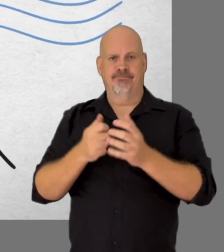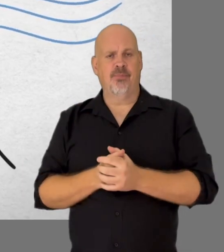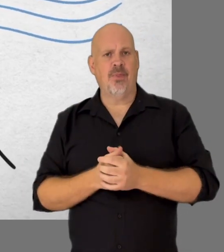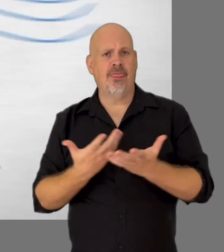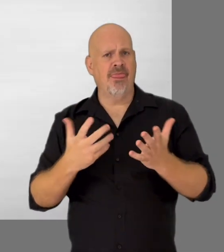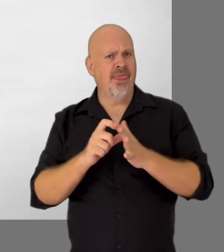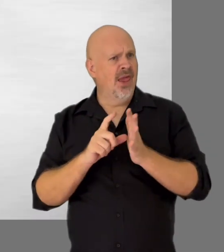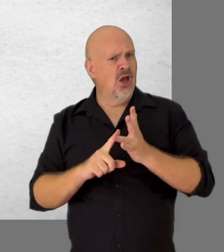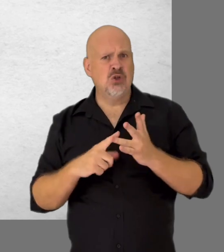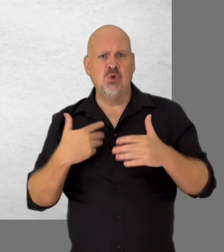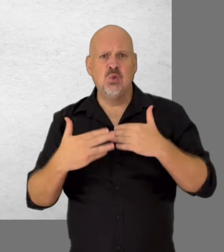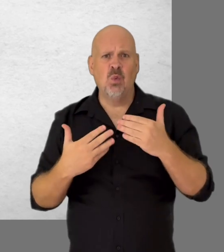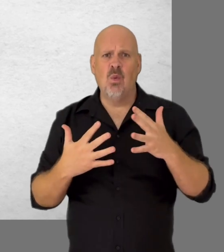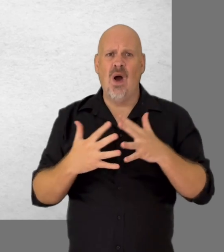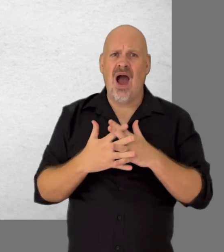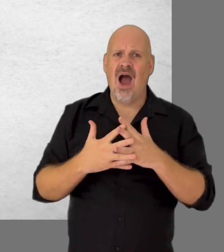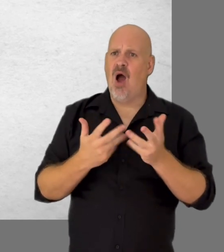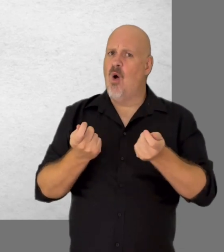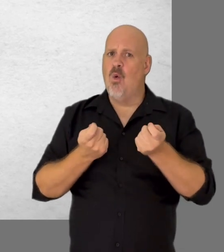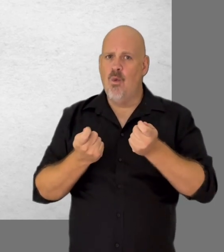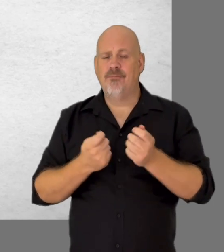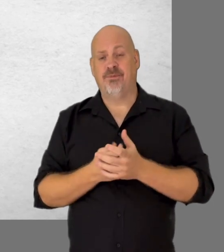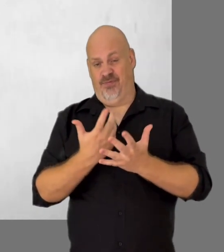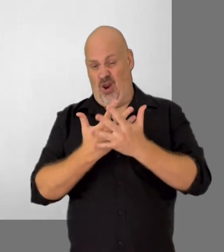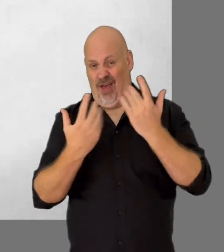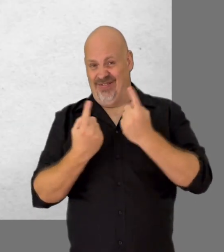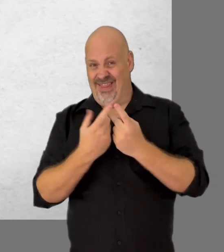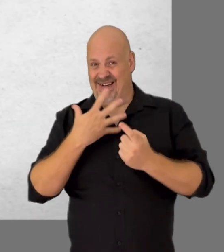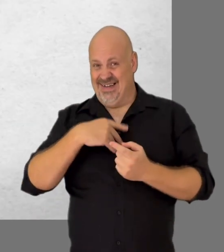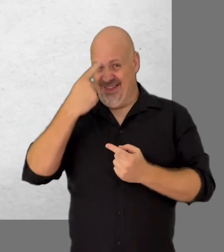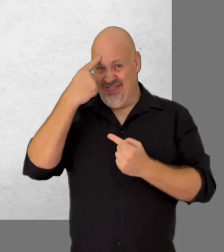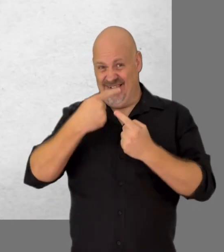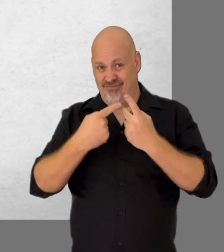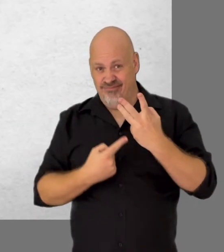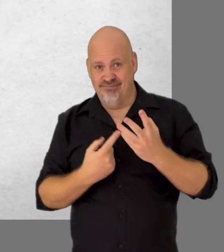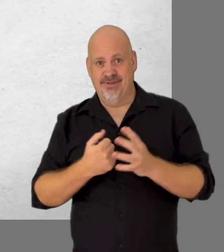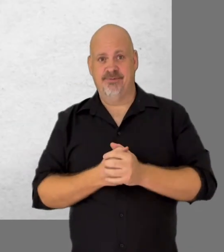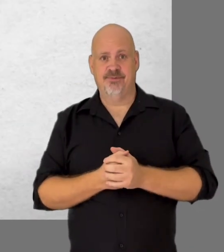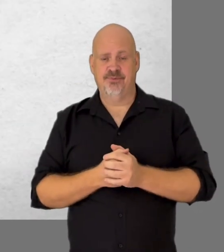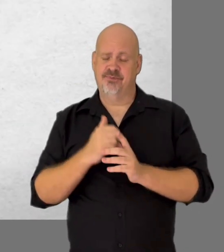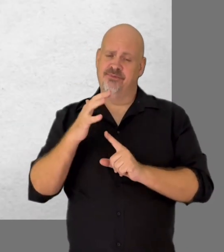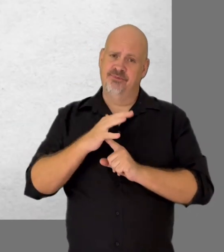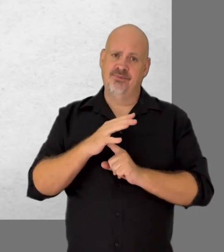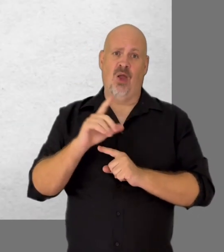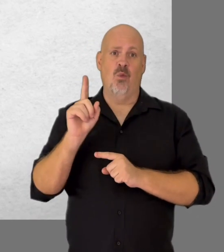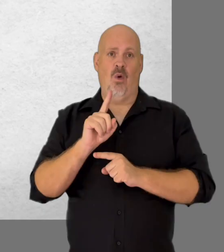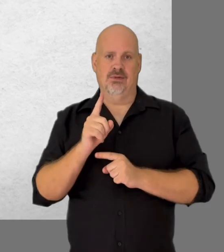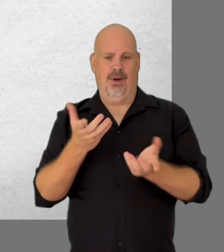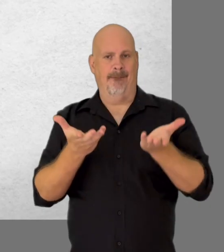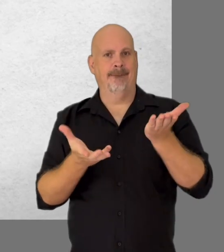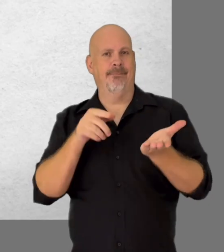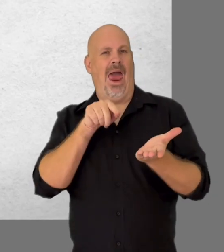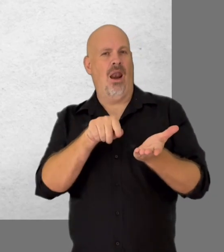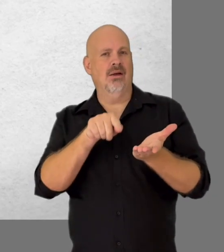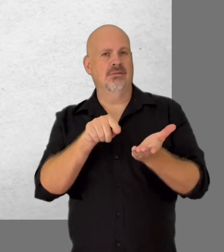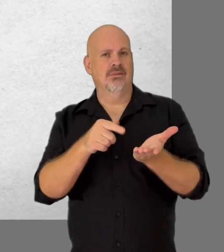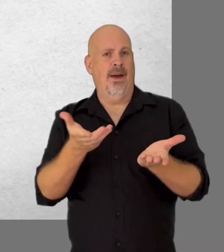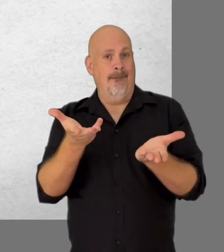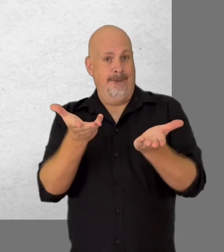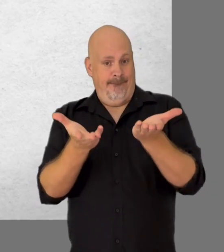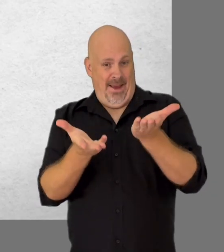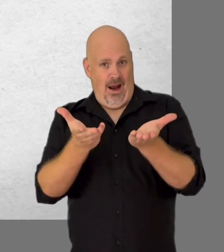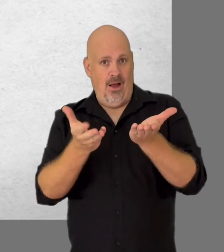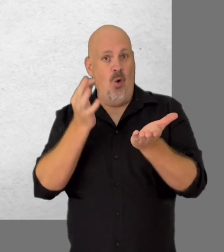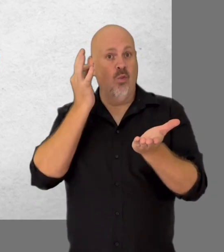What to do about it? There's a lot to think about, But the key is to hold on to the idea of balance.